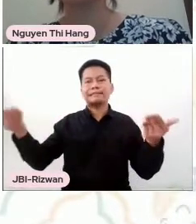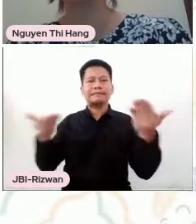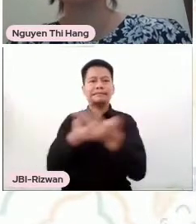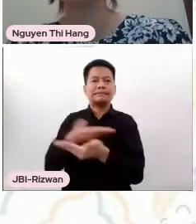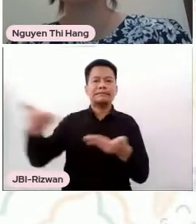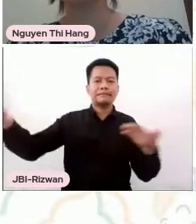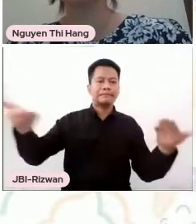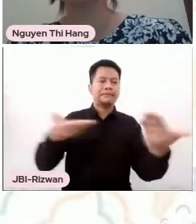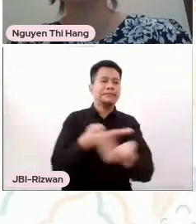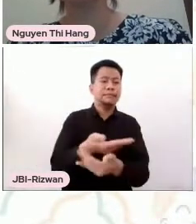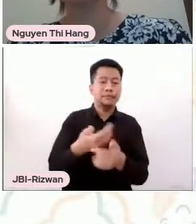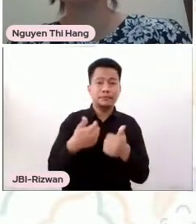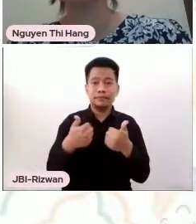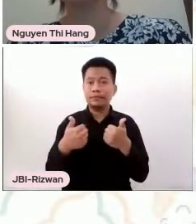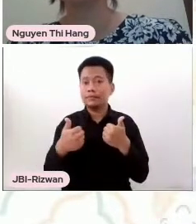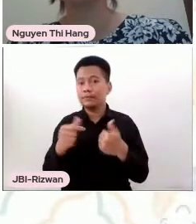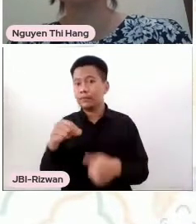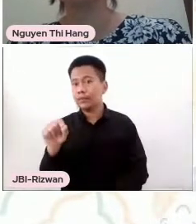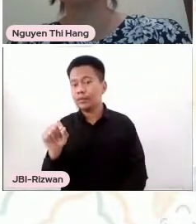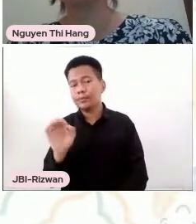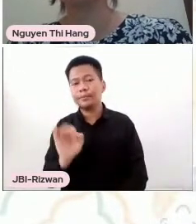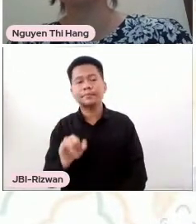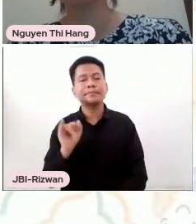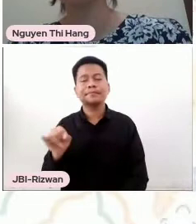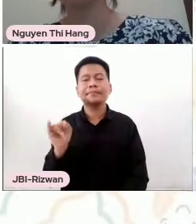Yes. Okay. Jadi